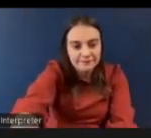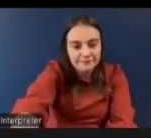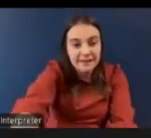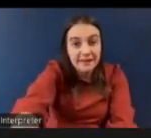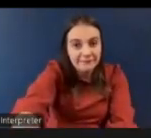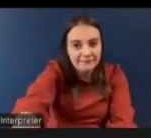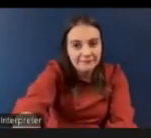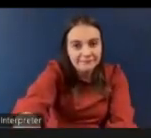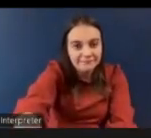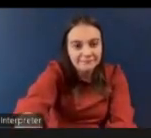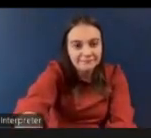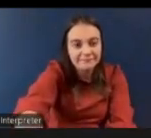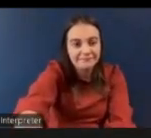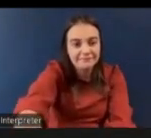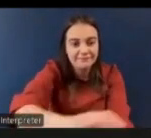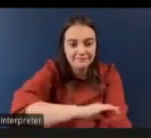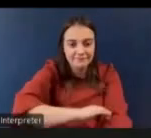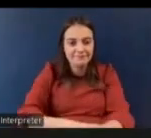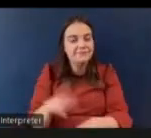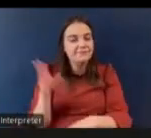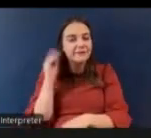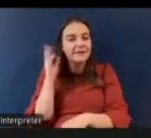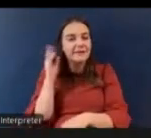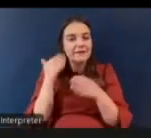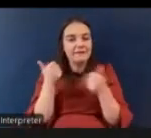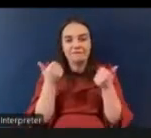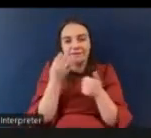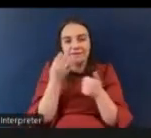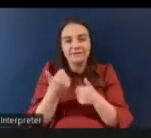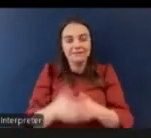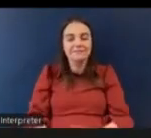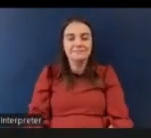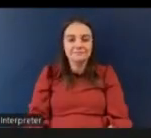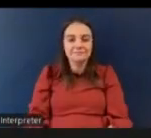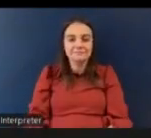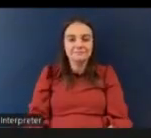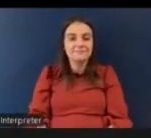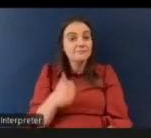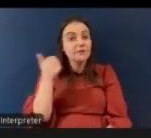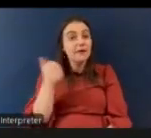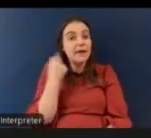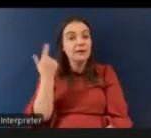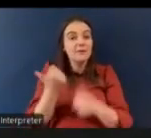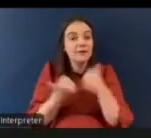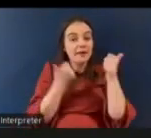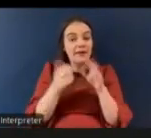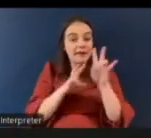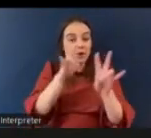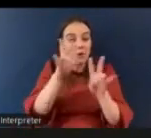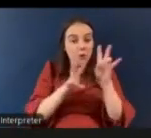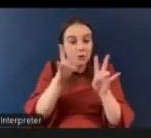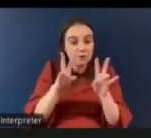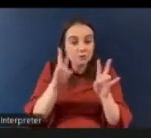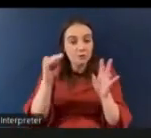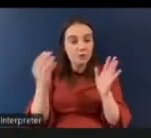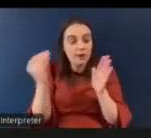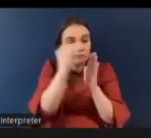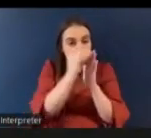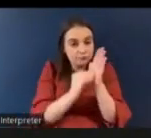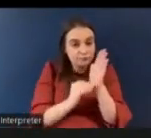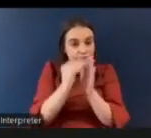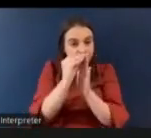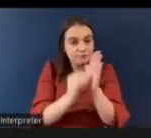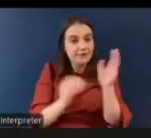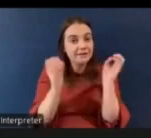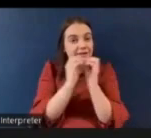Okay, if you can I hear can me hear you now. now Yes. fine, Vanessa. Okay, perfect. So if anybody has any questions, you can feel free to put them into the chat and